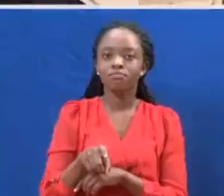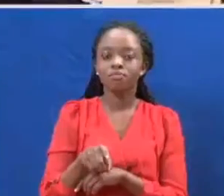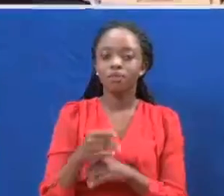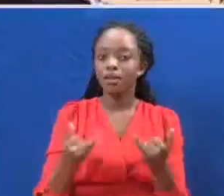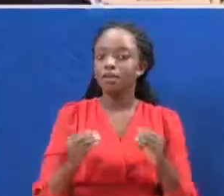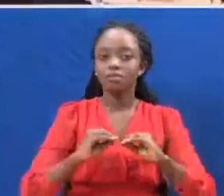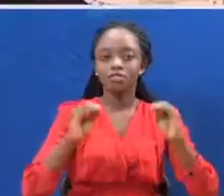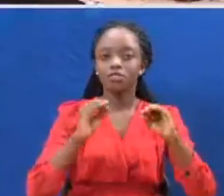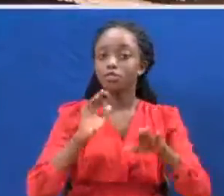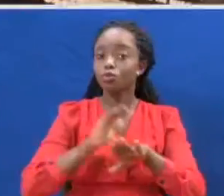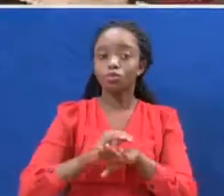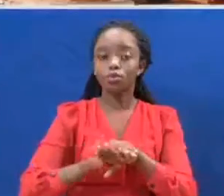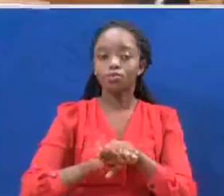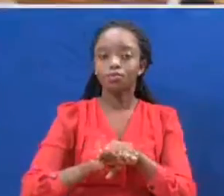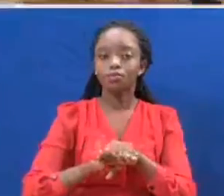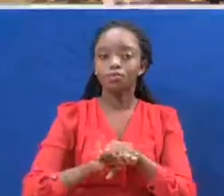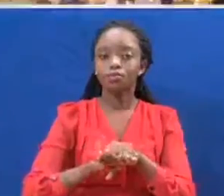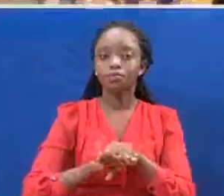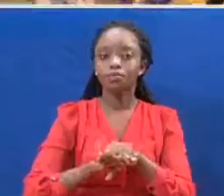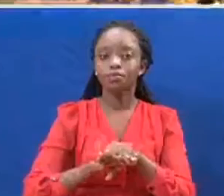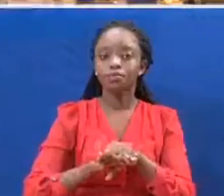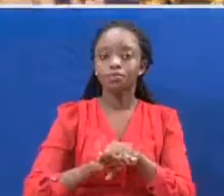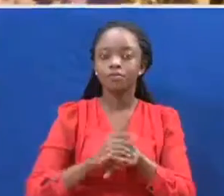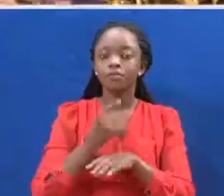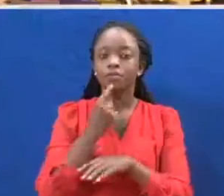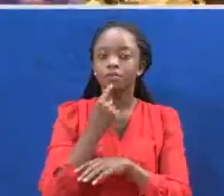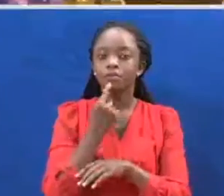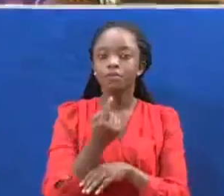teachers are so good, they will say one book, this and this,